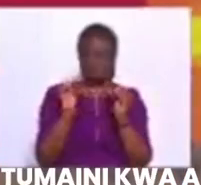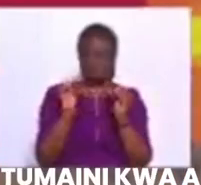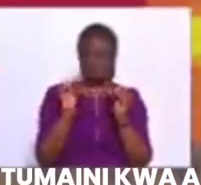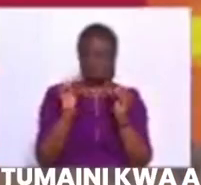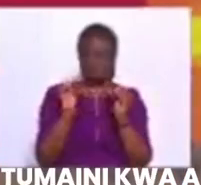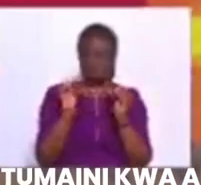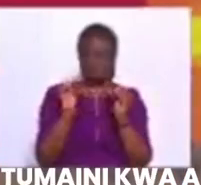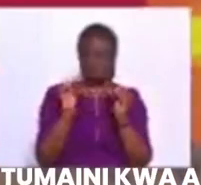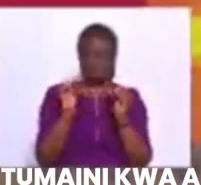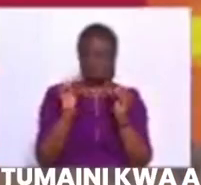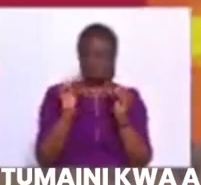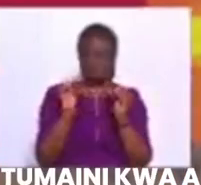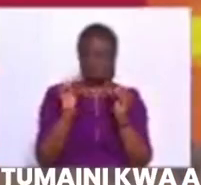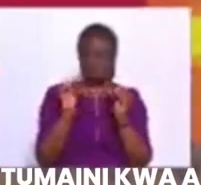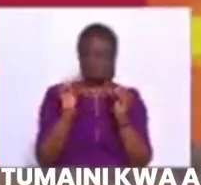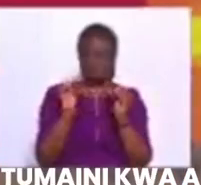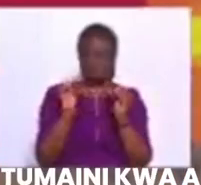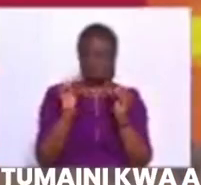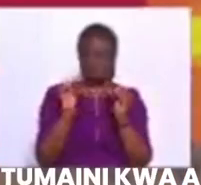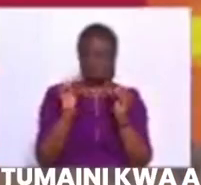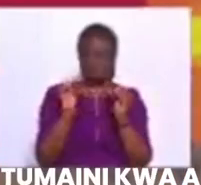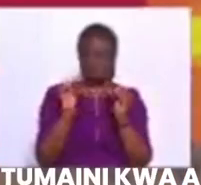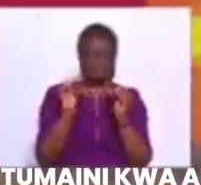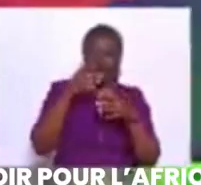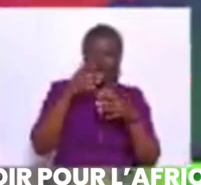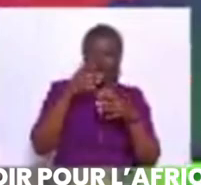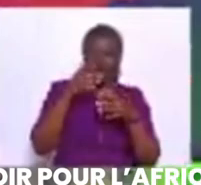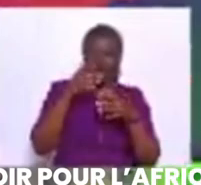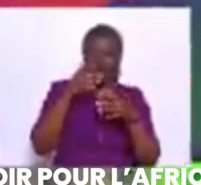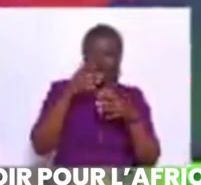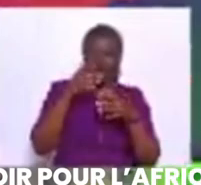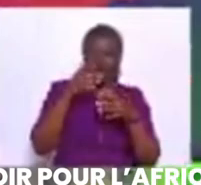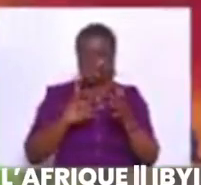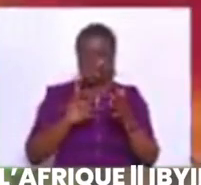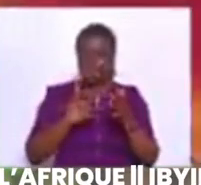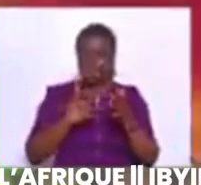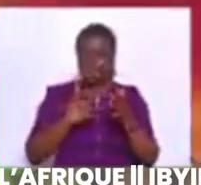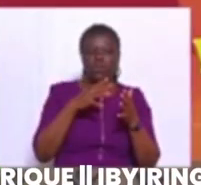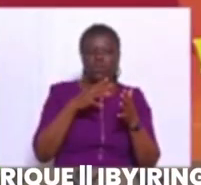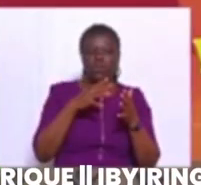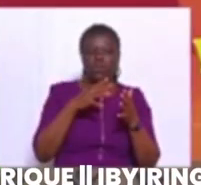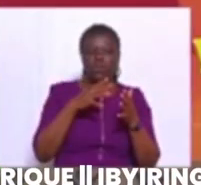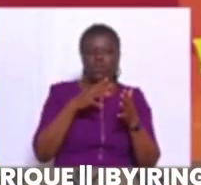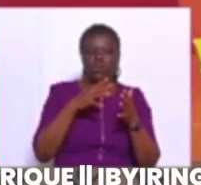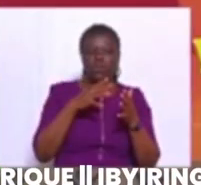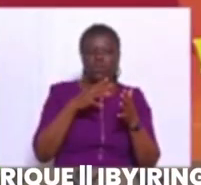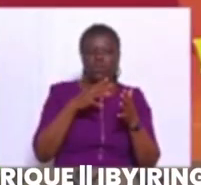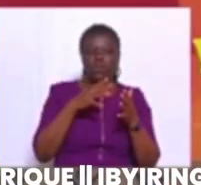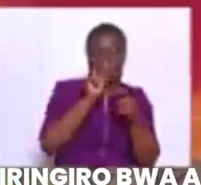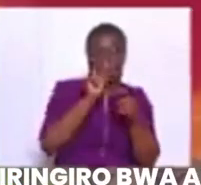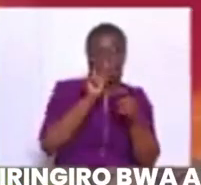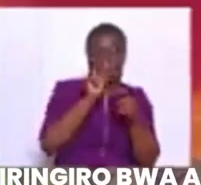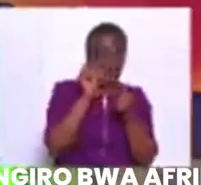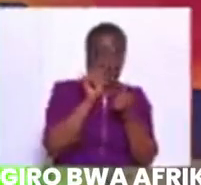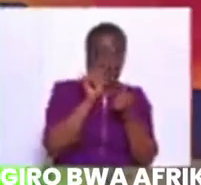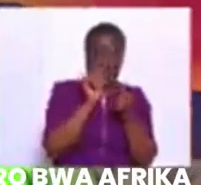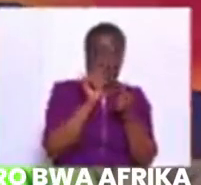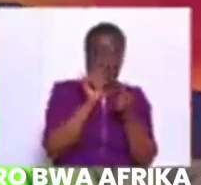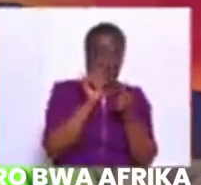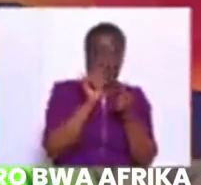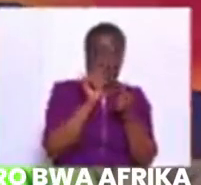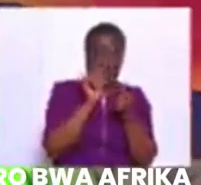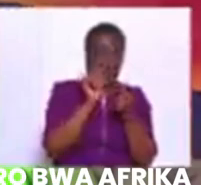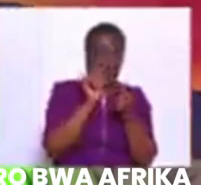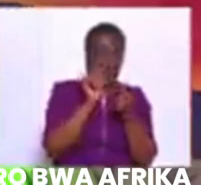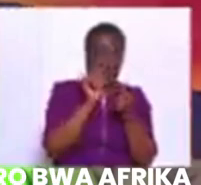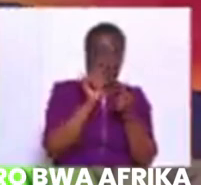milk drinkers. So they did more experiments. They said, well, look, let's try out this test. And they tested a load of